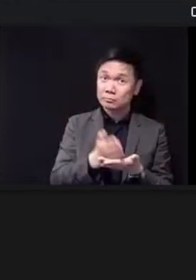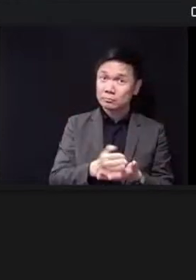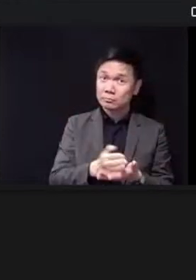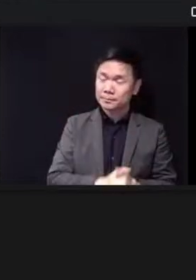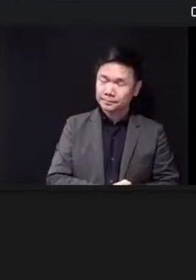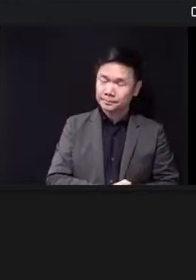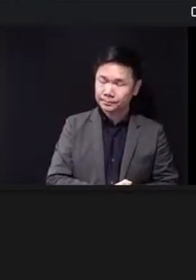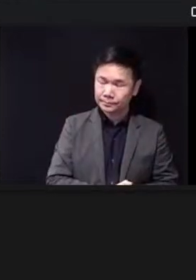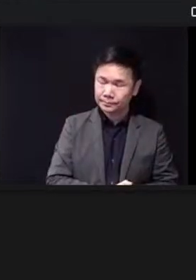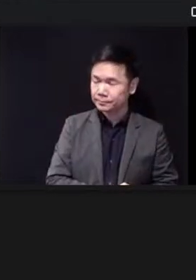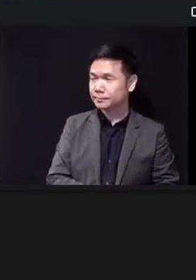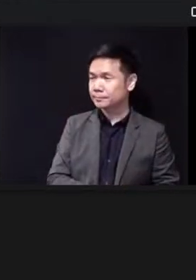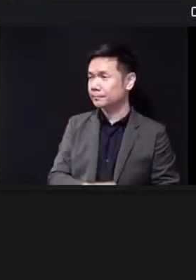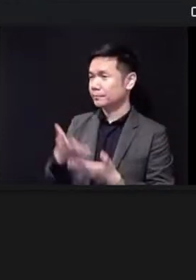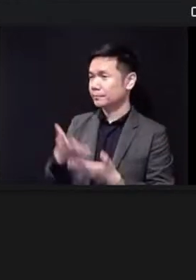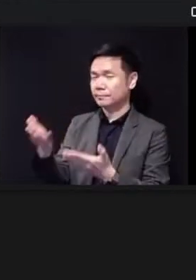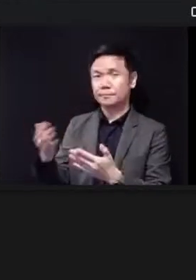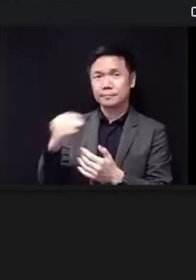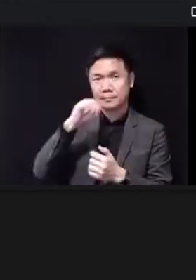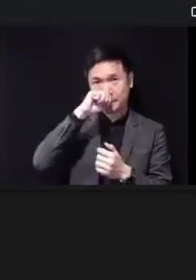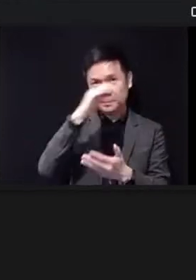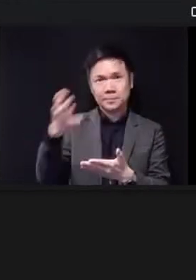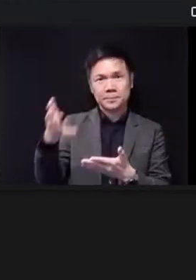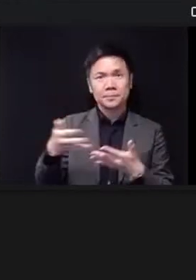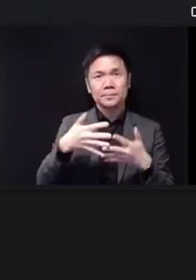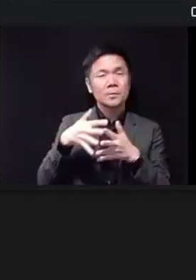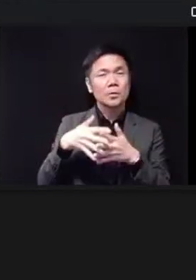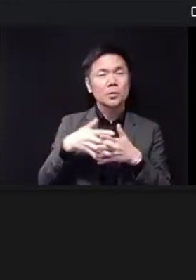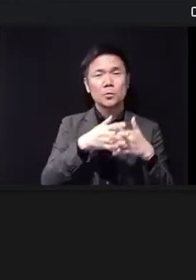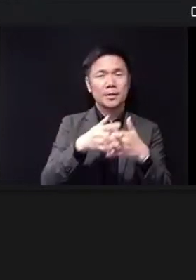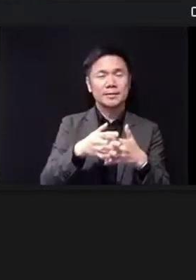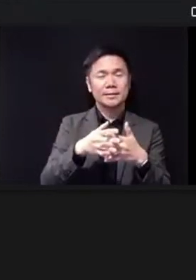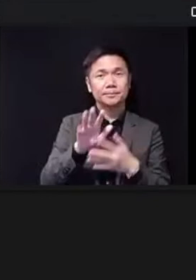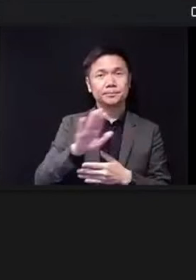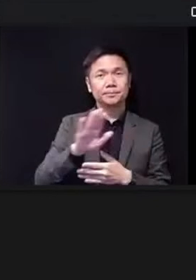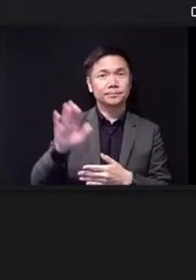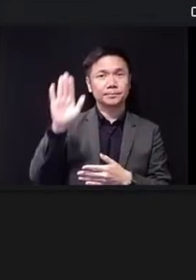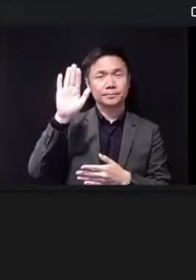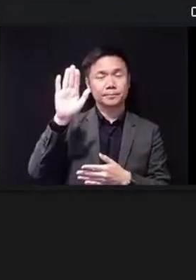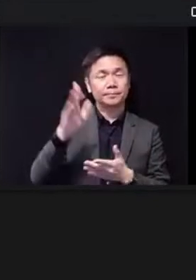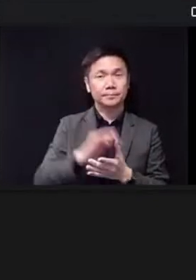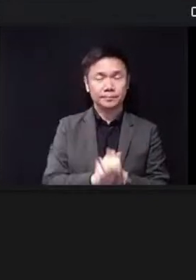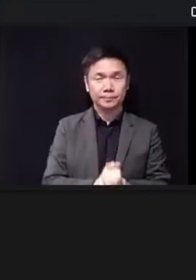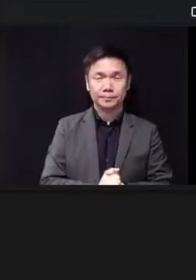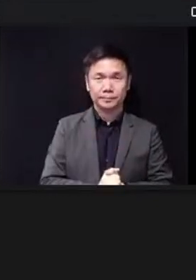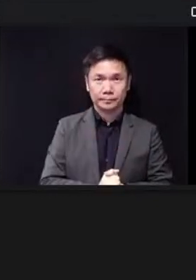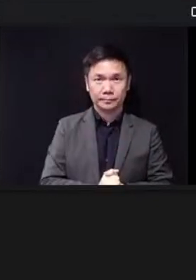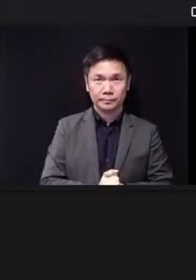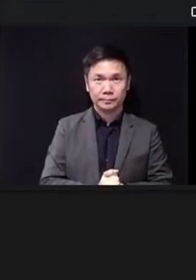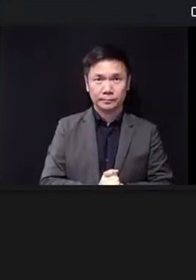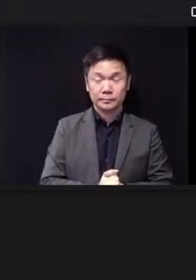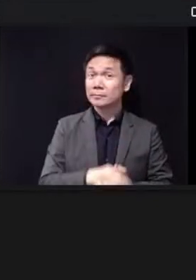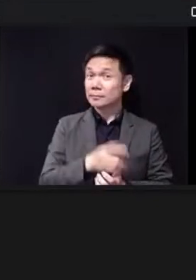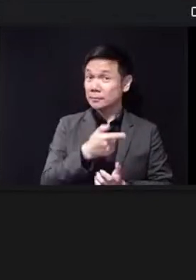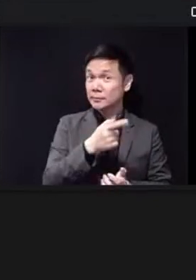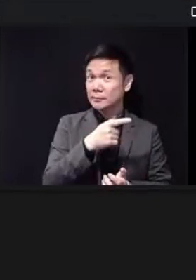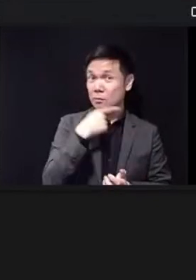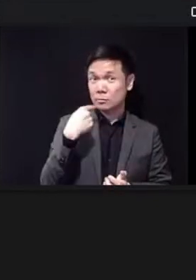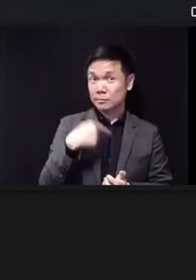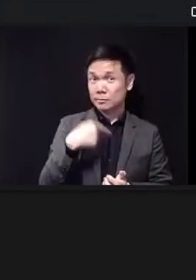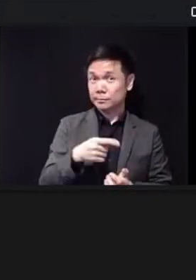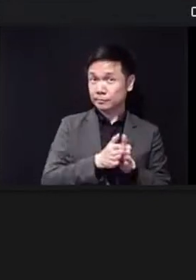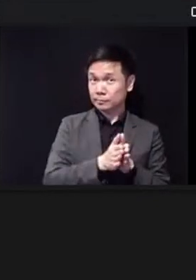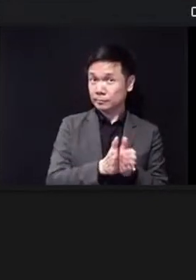May I call on the distinguished delegate of the United States of America, considering the explanation of